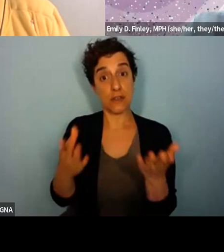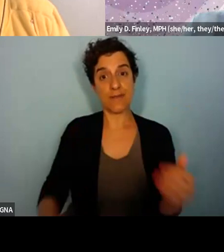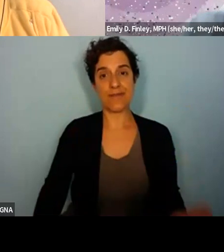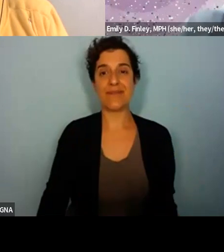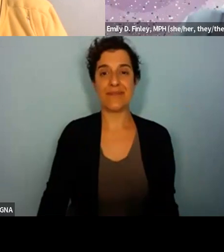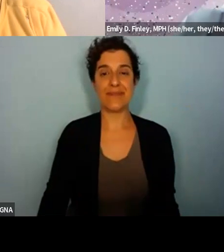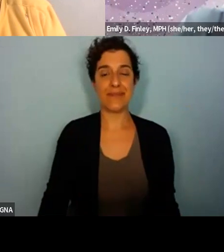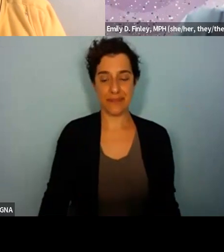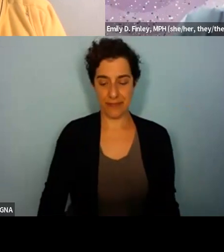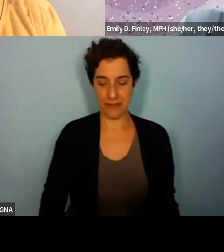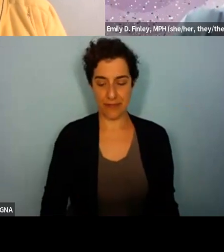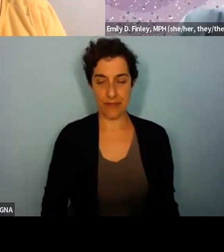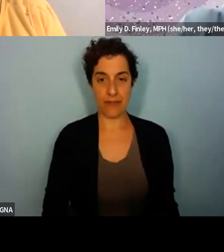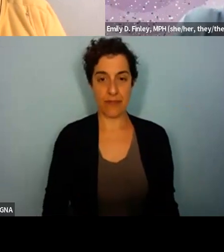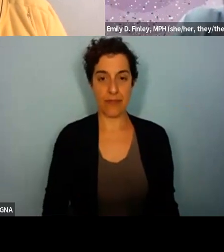Well, in